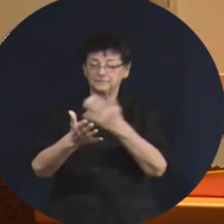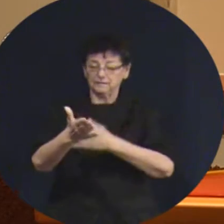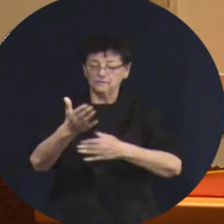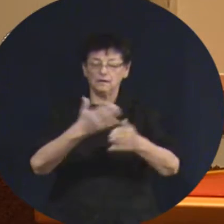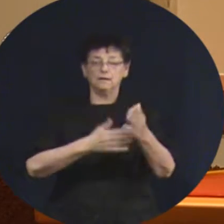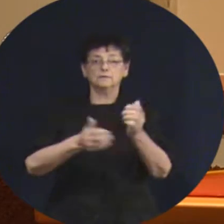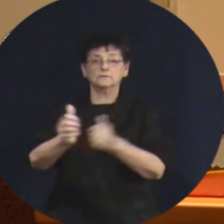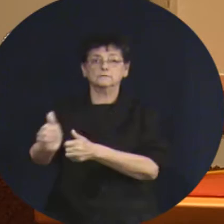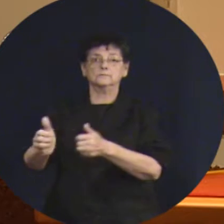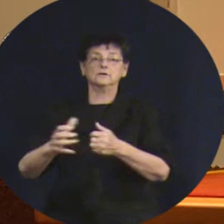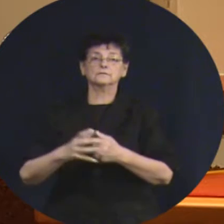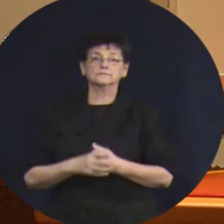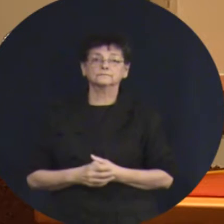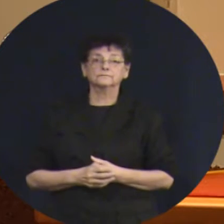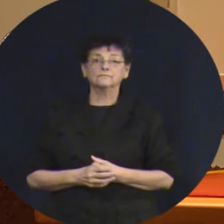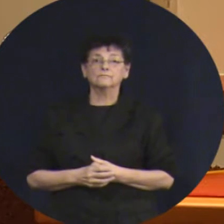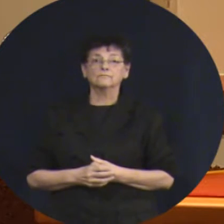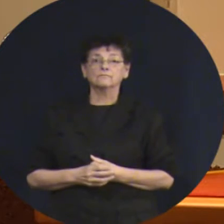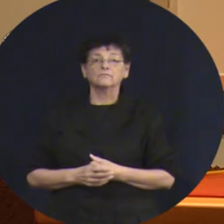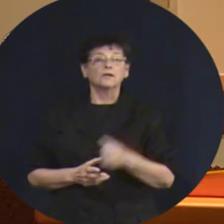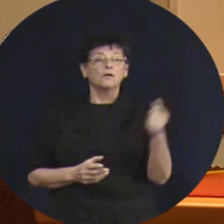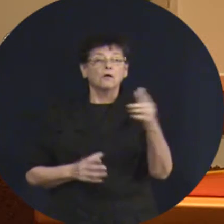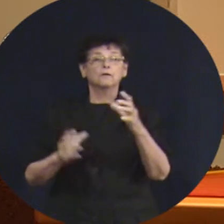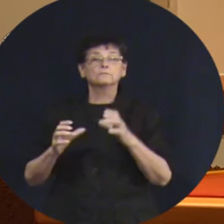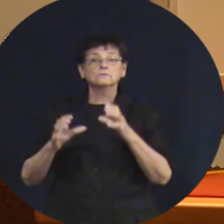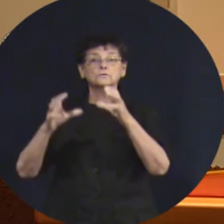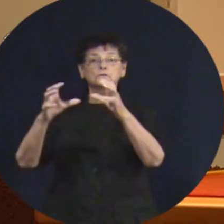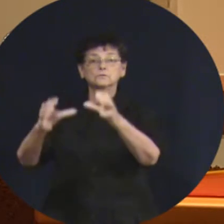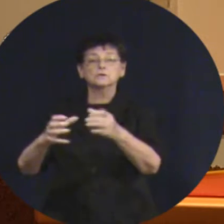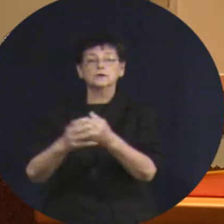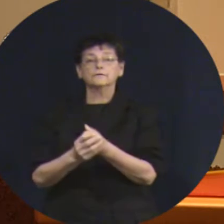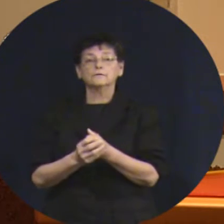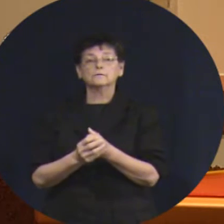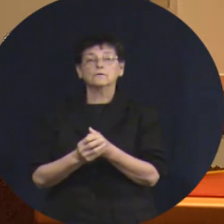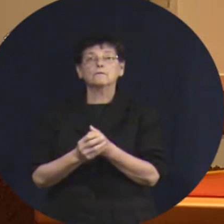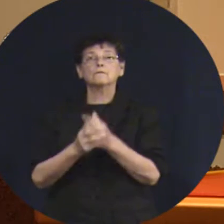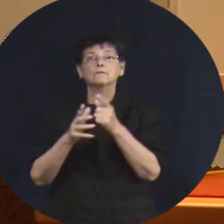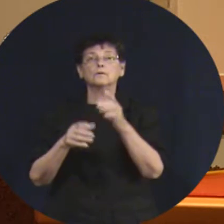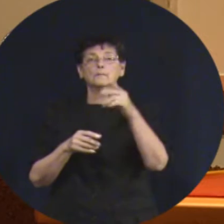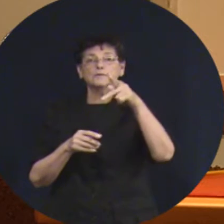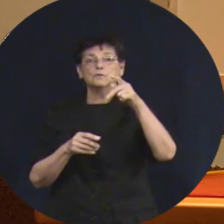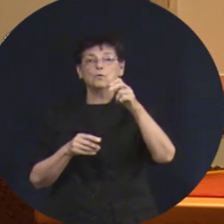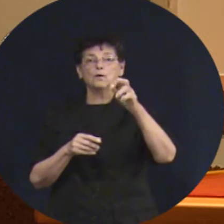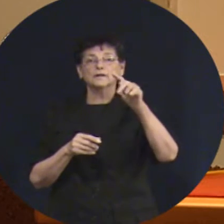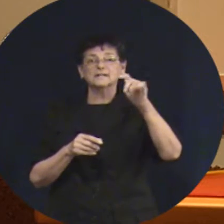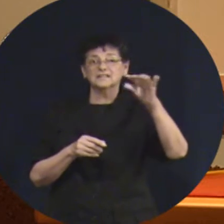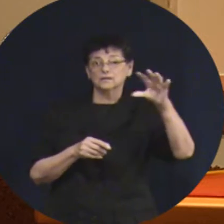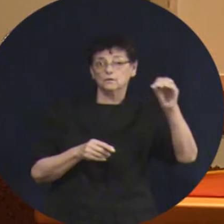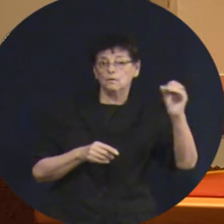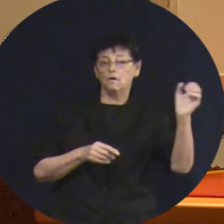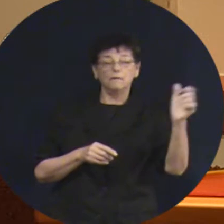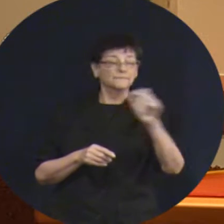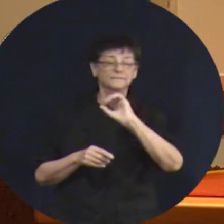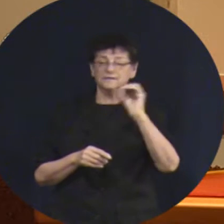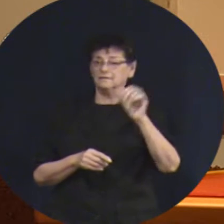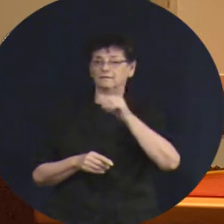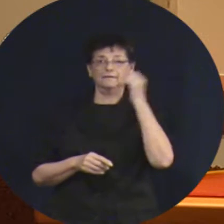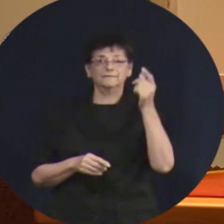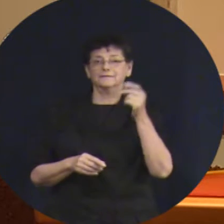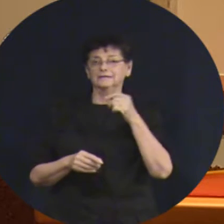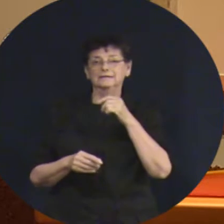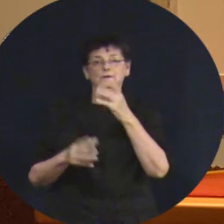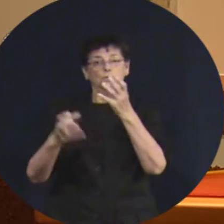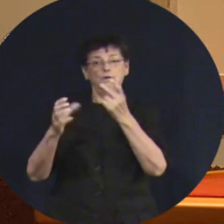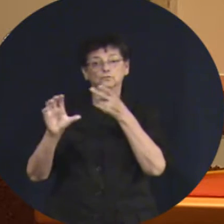of the apostles. They were all together in Solomon's portico. None of the others dared to join